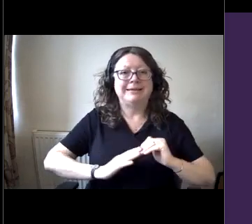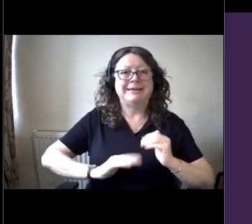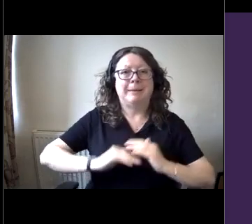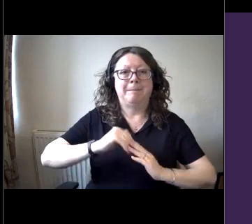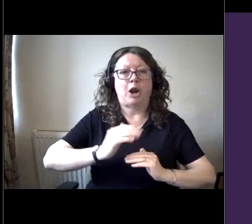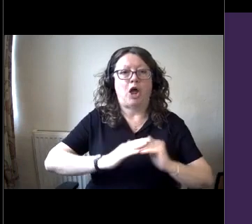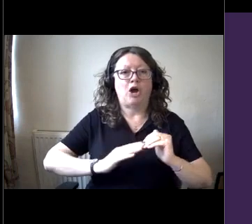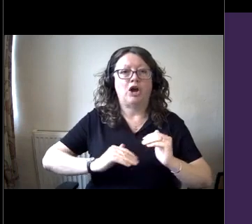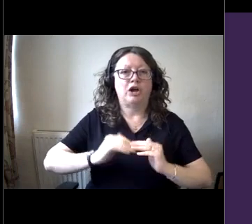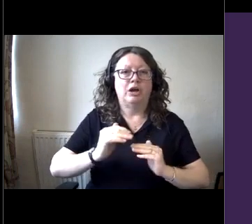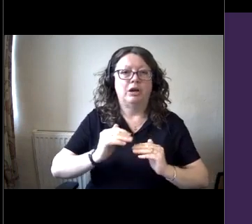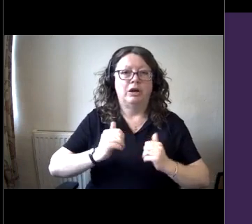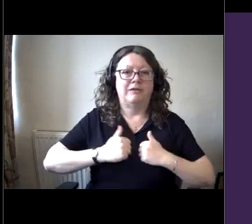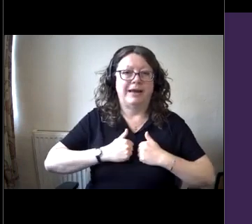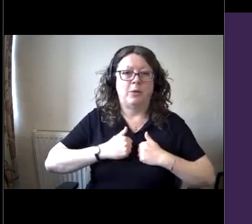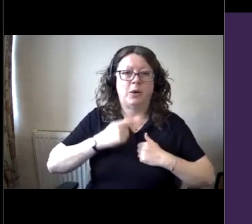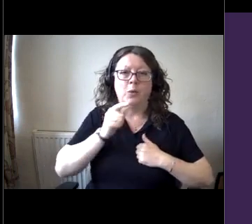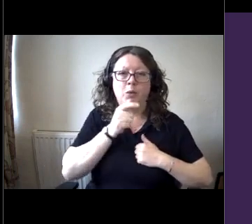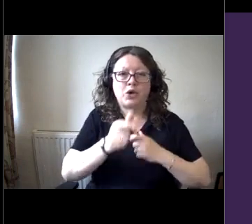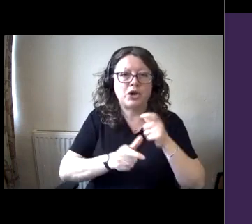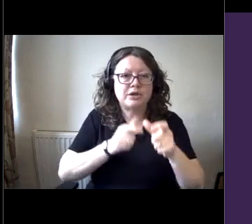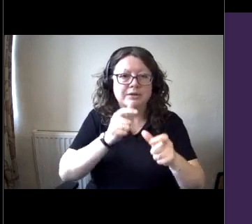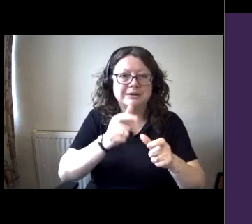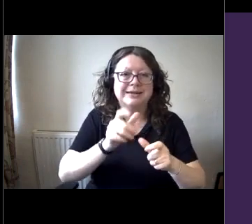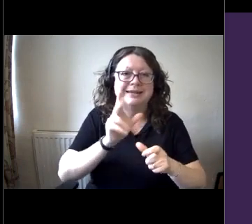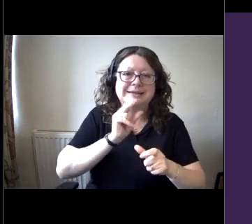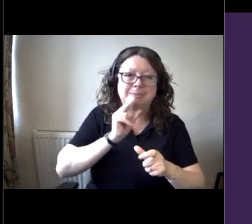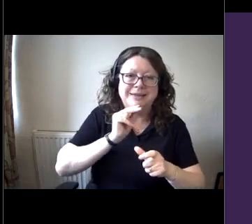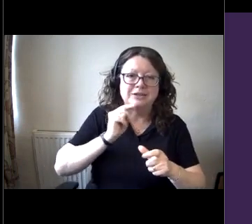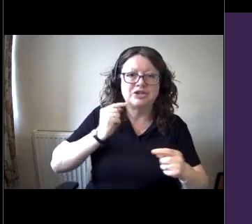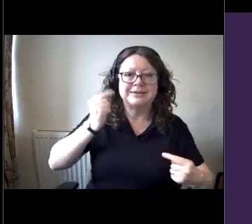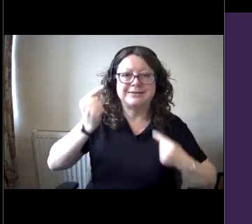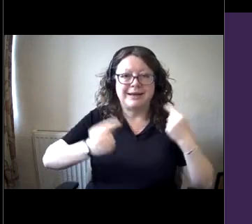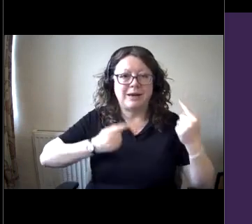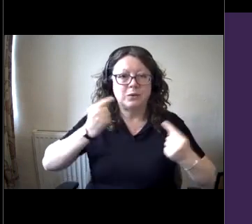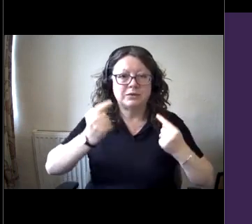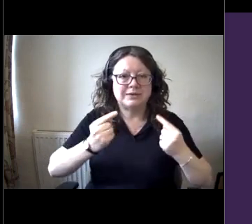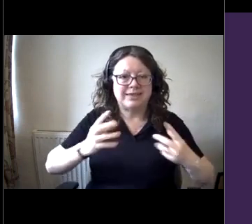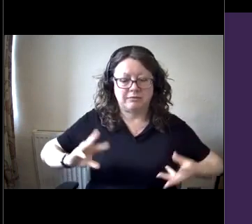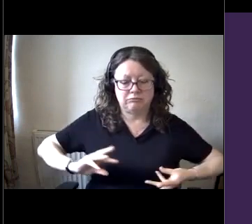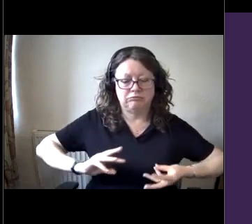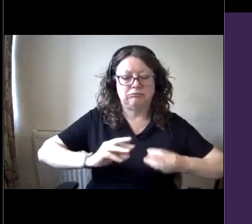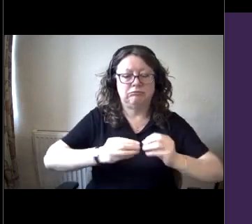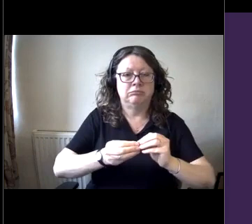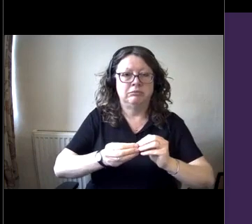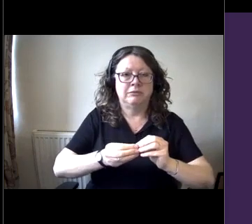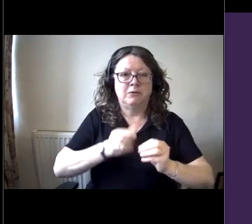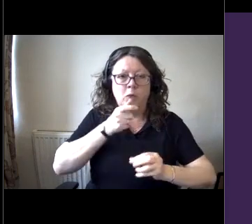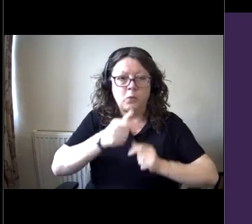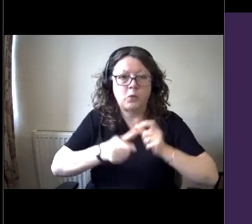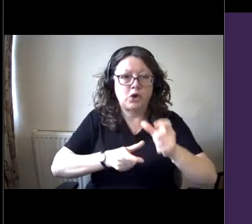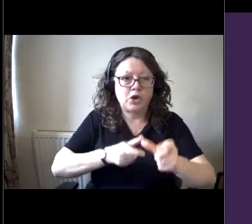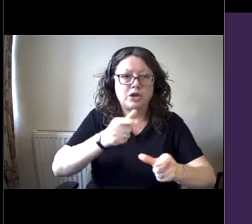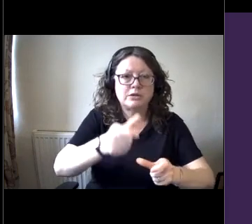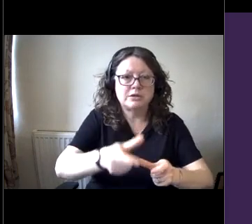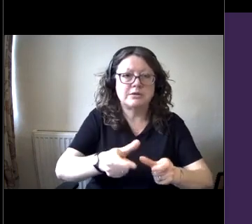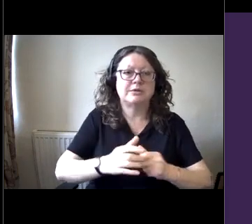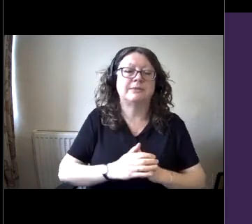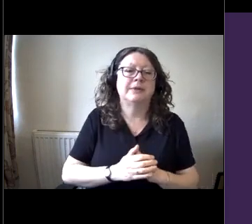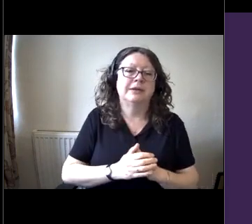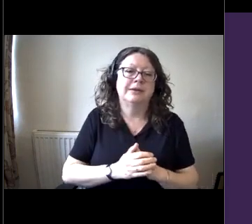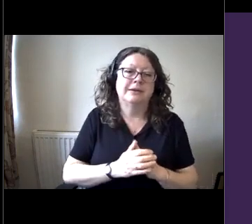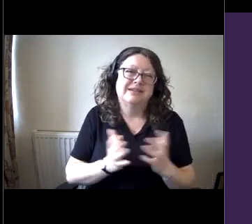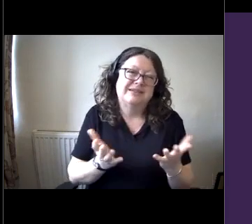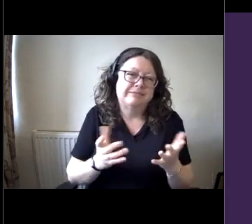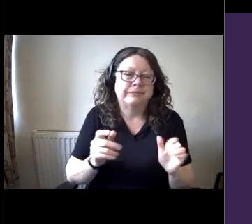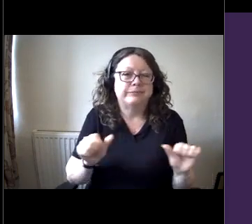speech sounds. It's those little things that make up the words that we use. In a nutshell, there's a bit more to it than